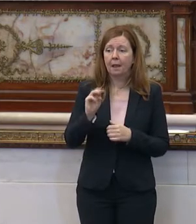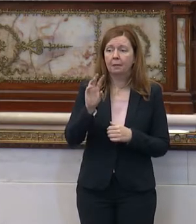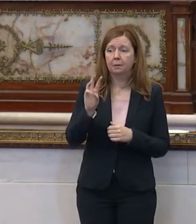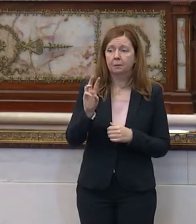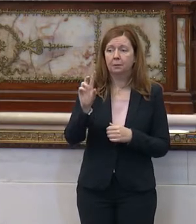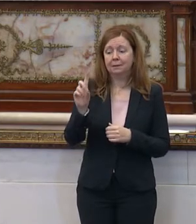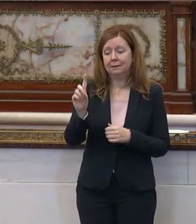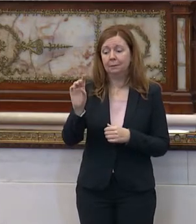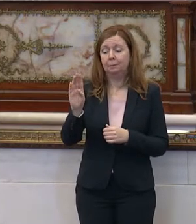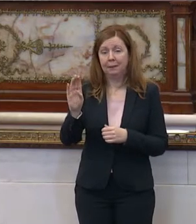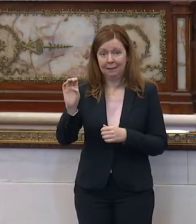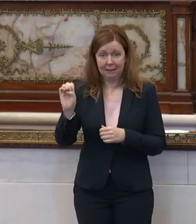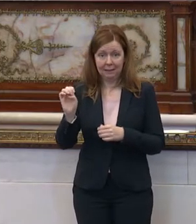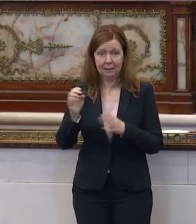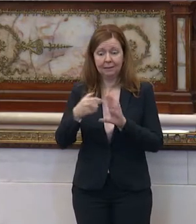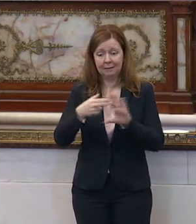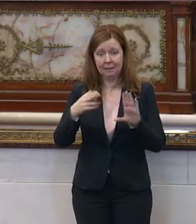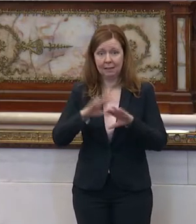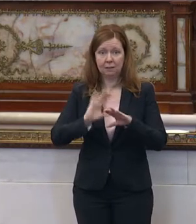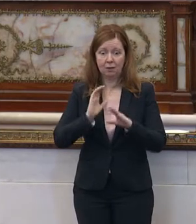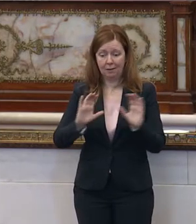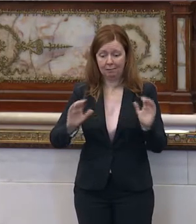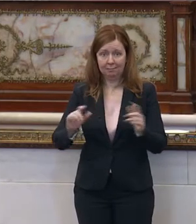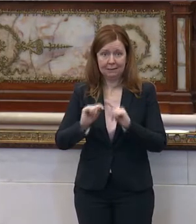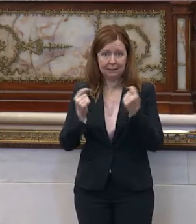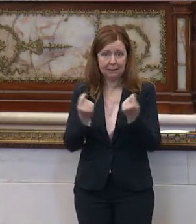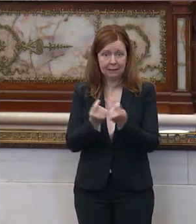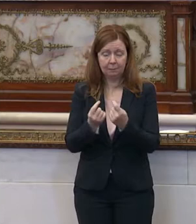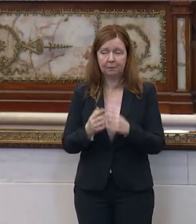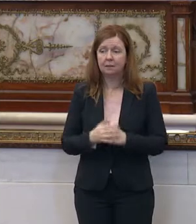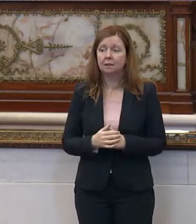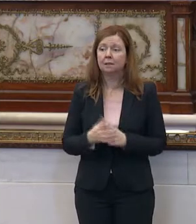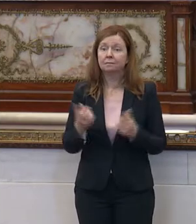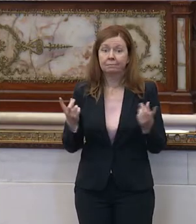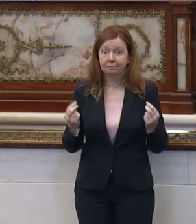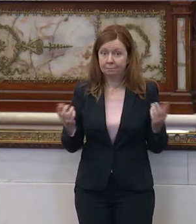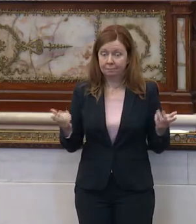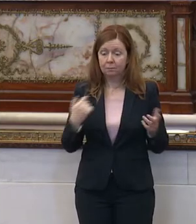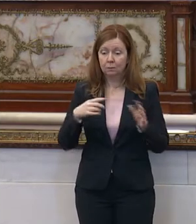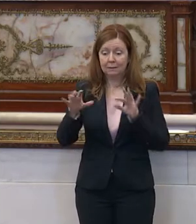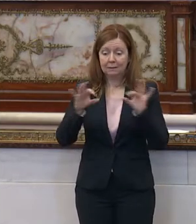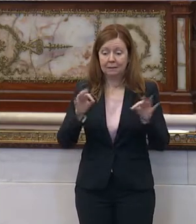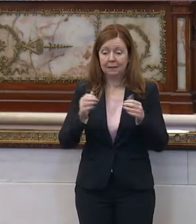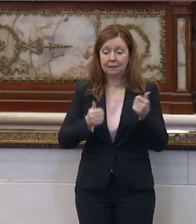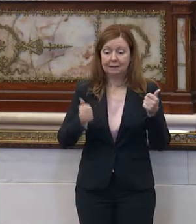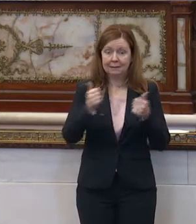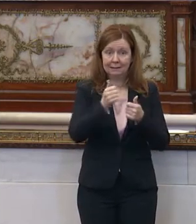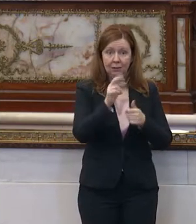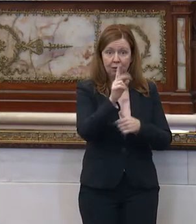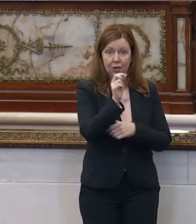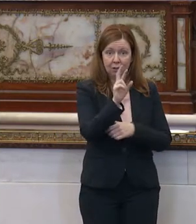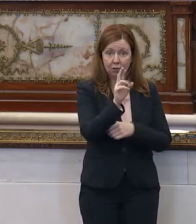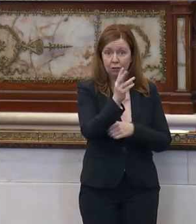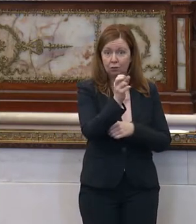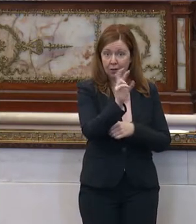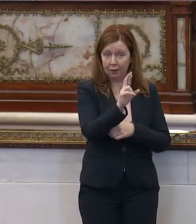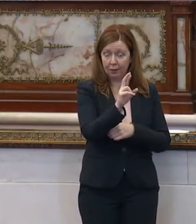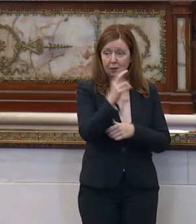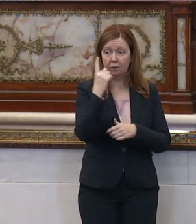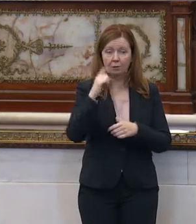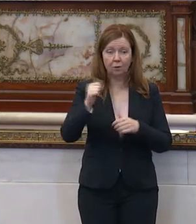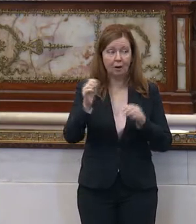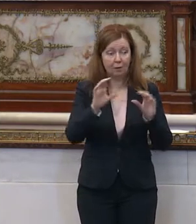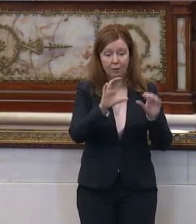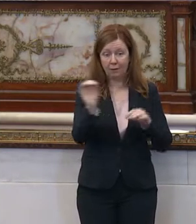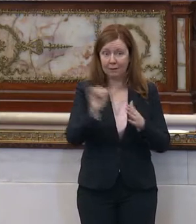MWDBE status on our syndicate team. And so what we do is select a senior underwriter, and then for other firms